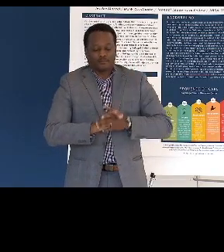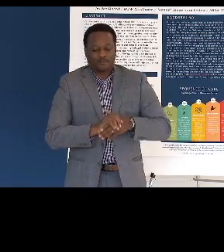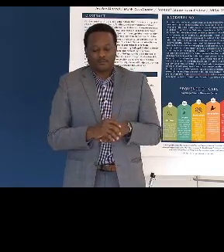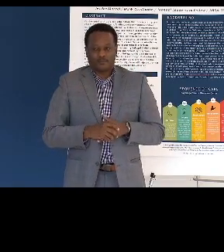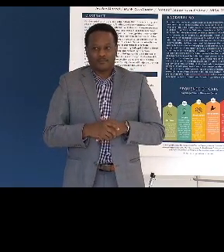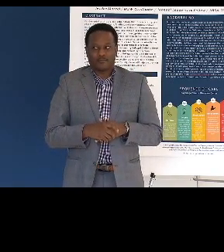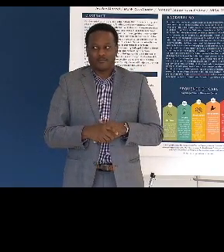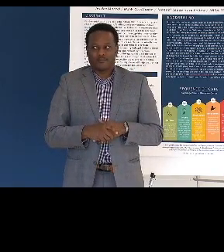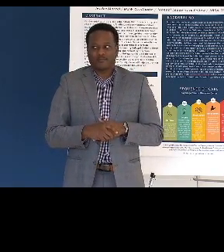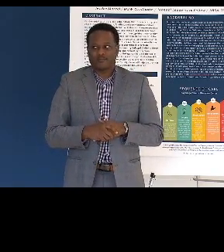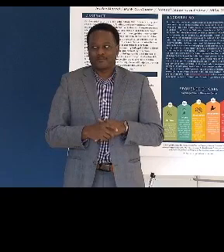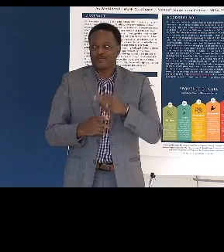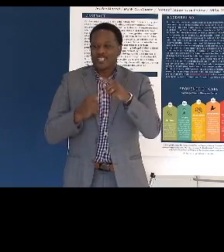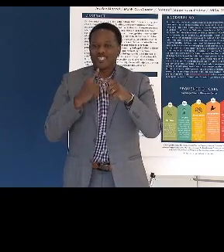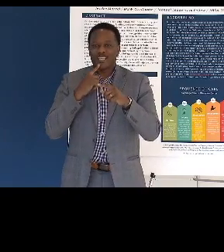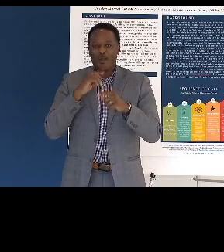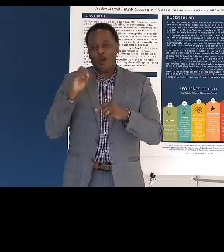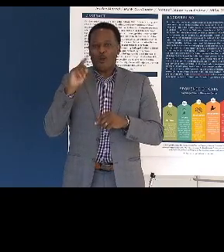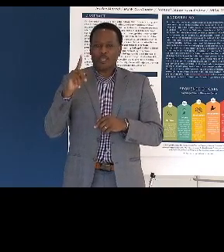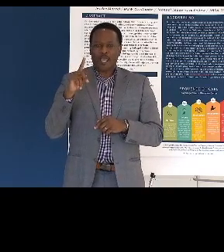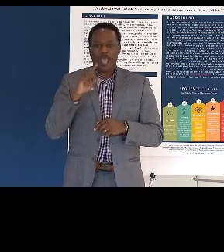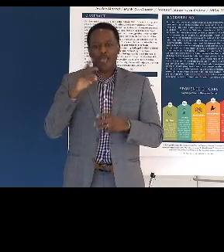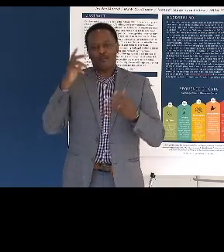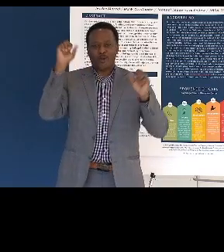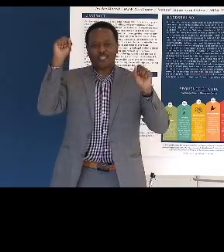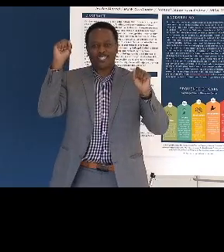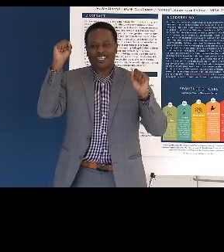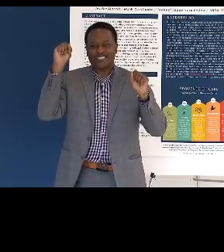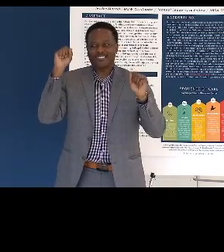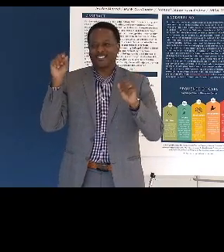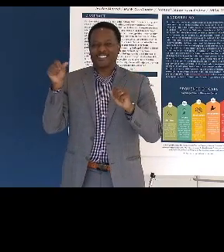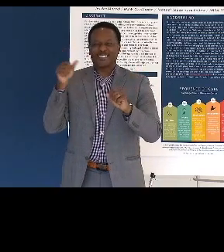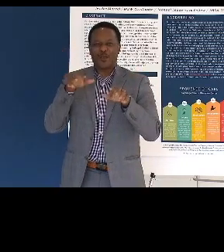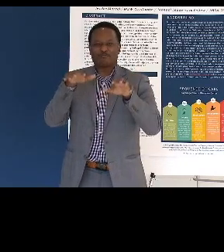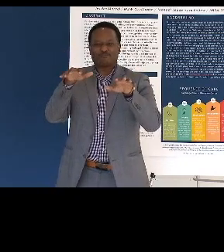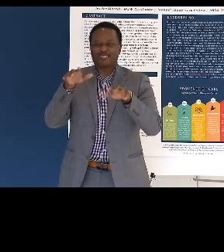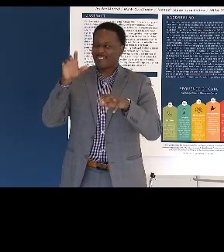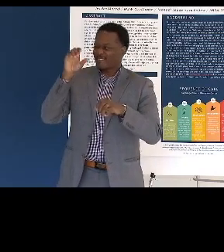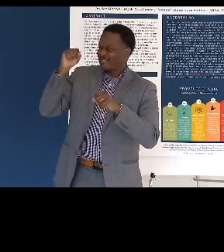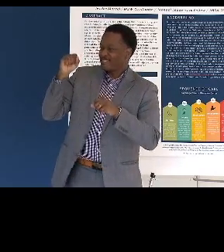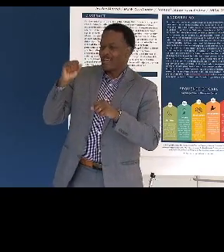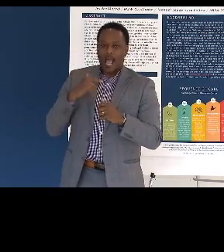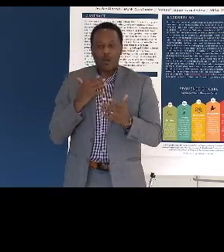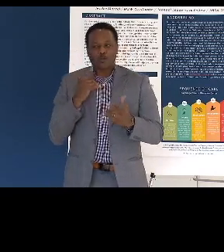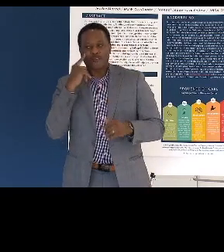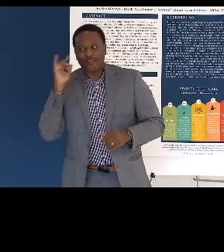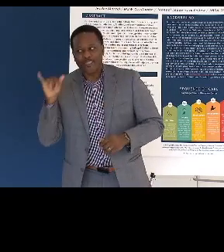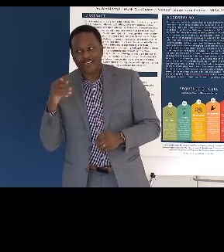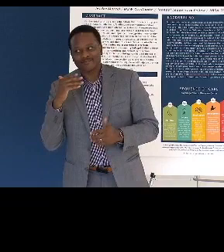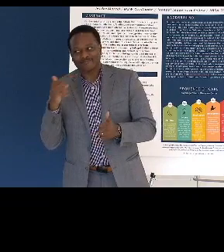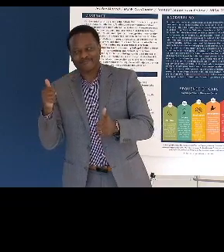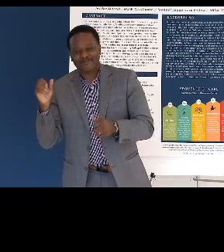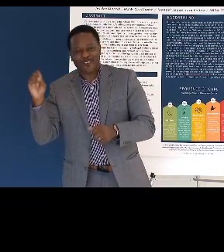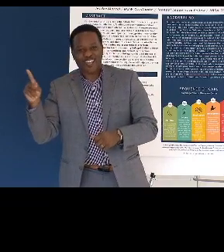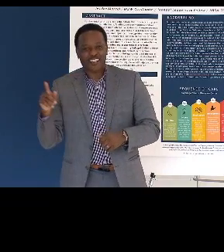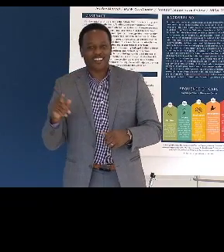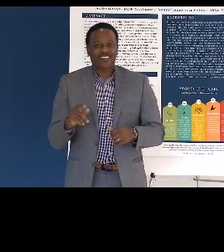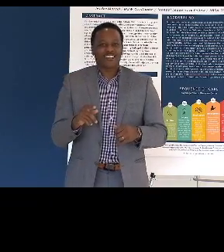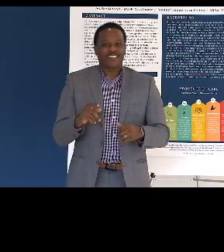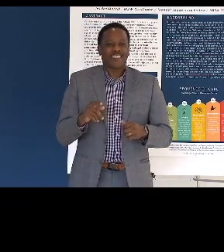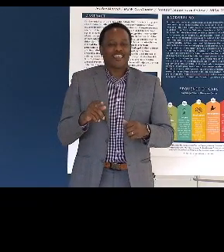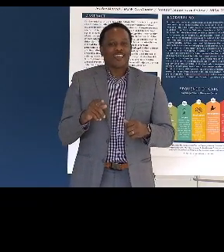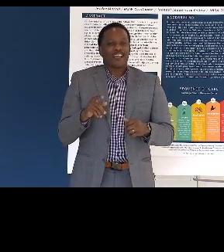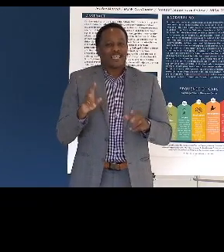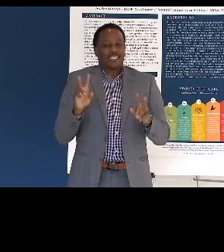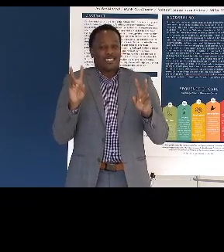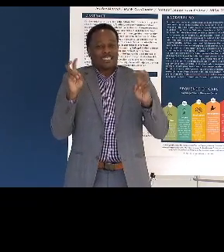Okay, Madam President. Oh boy. I was waiting for that. All right. You're in for a bit of a